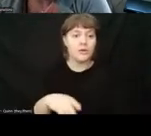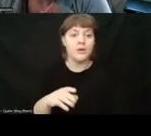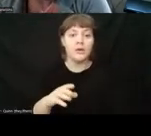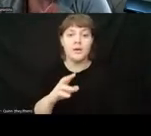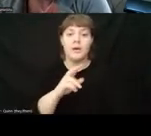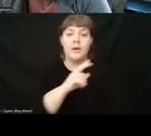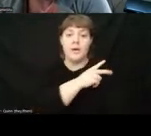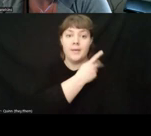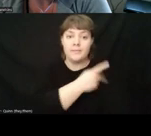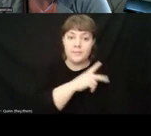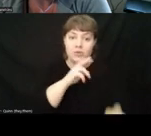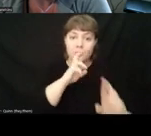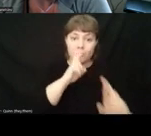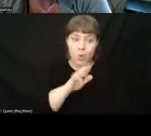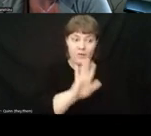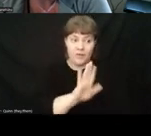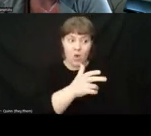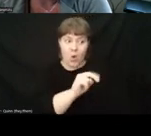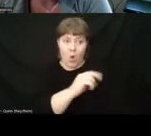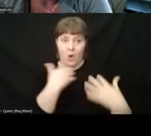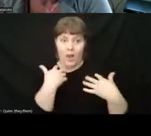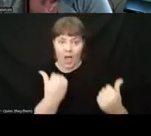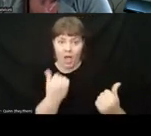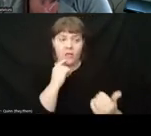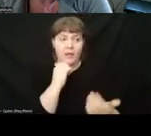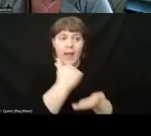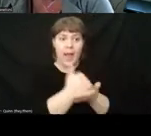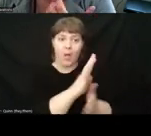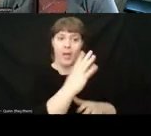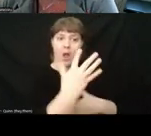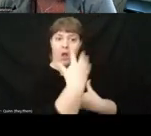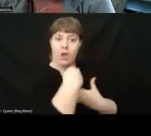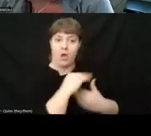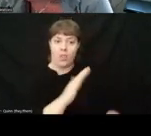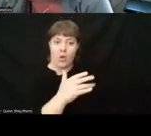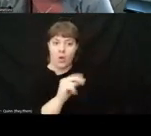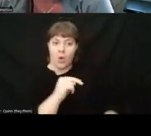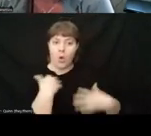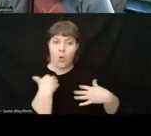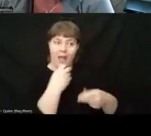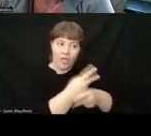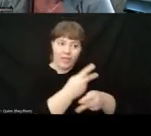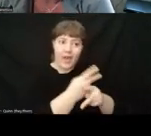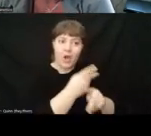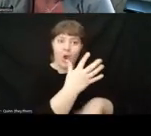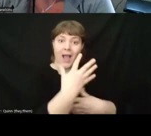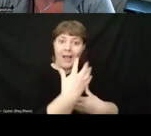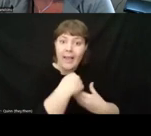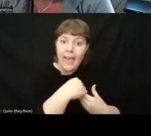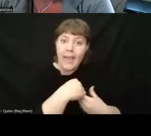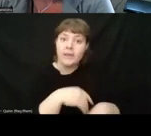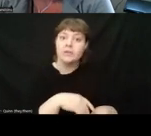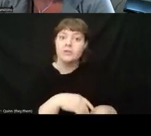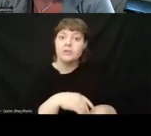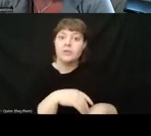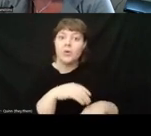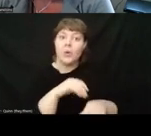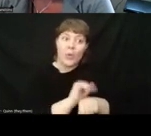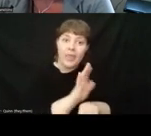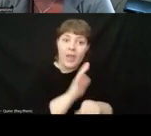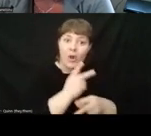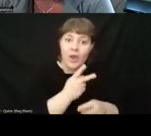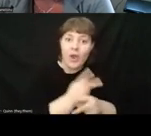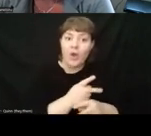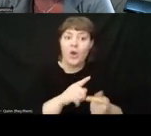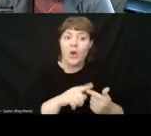health can really help with engagement in their healthcare. You can help stay engaged in care, help with